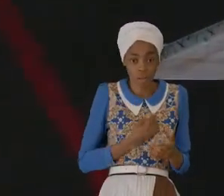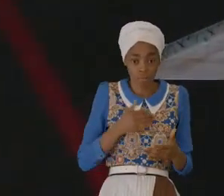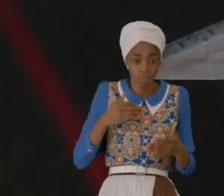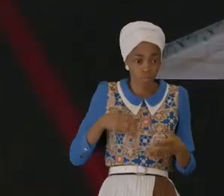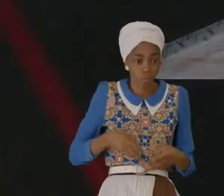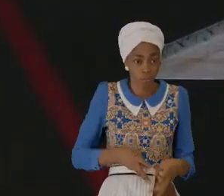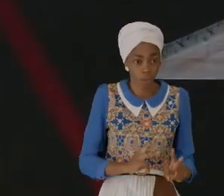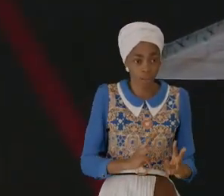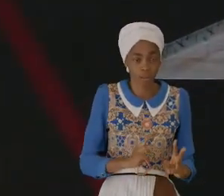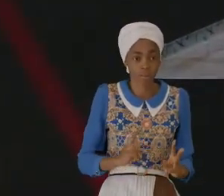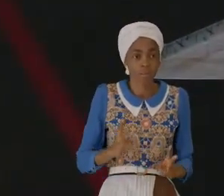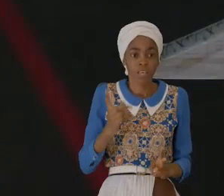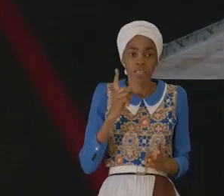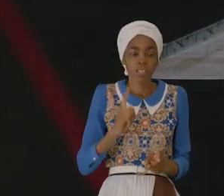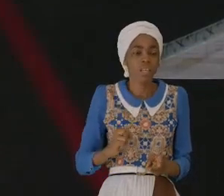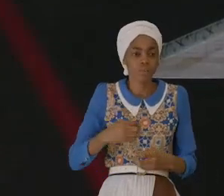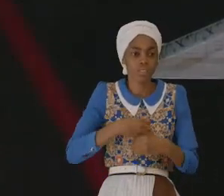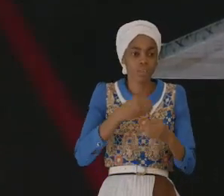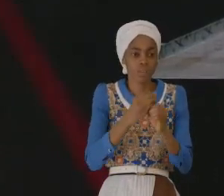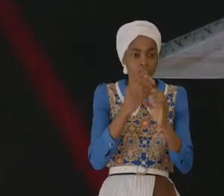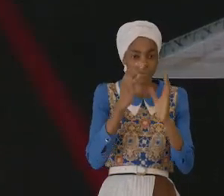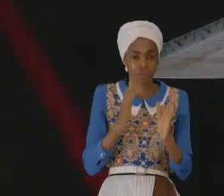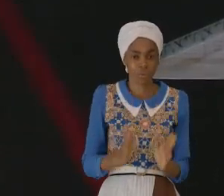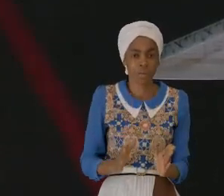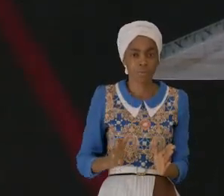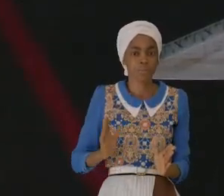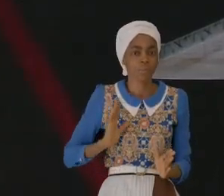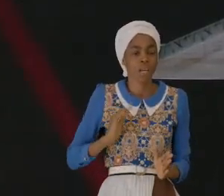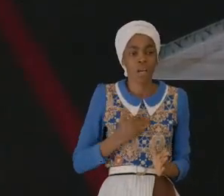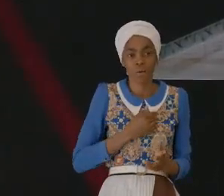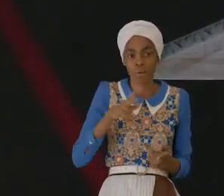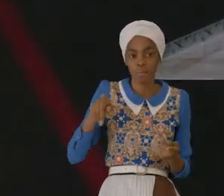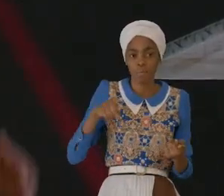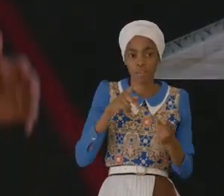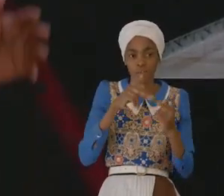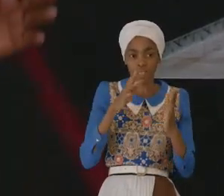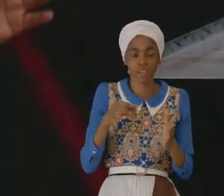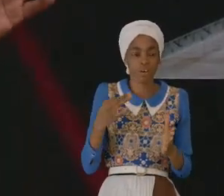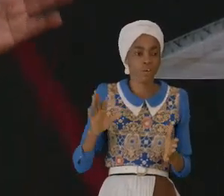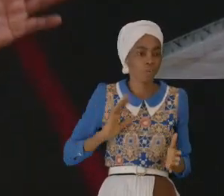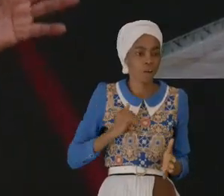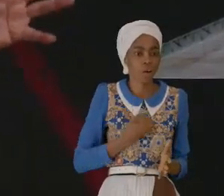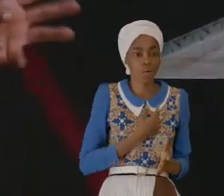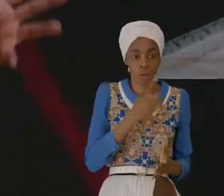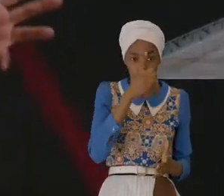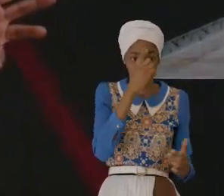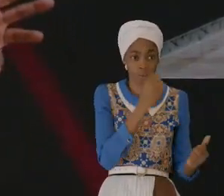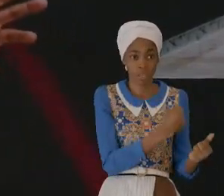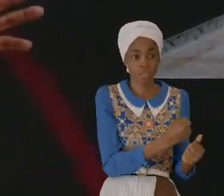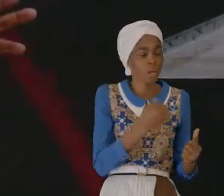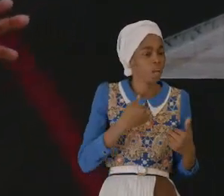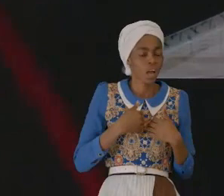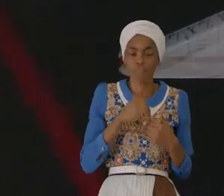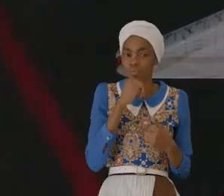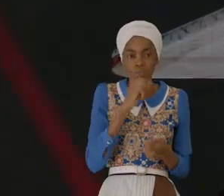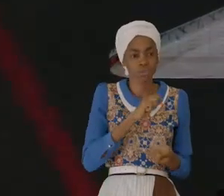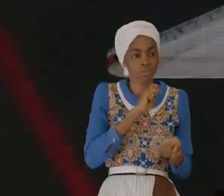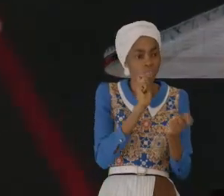completer, the maturer, the perfecter of our faith has not changed